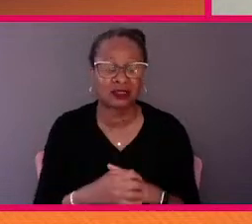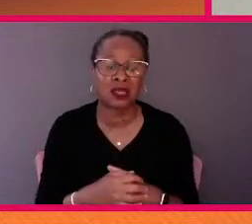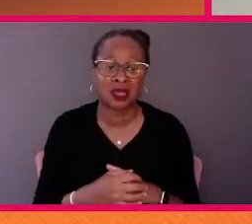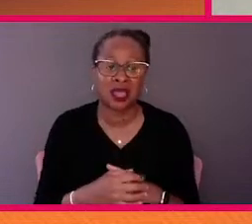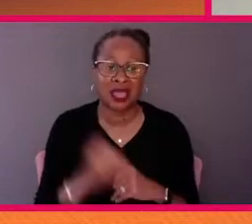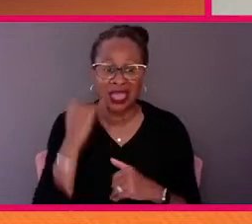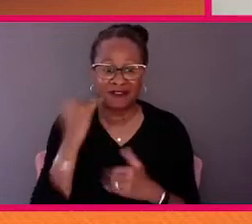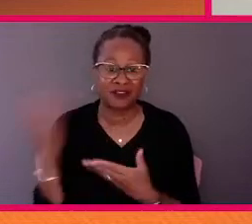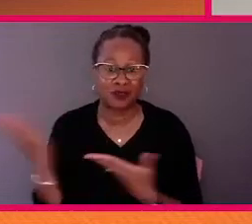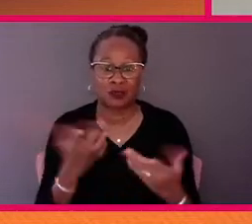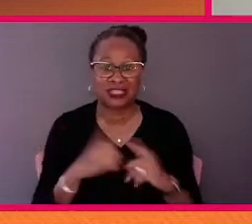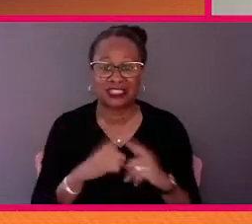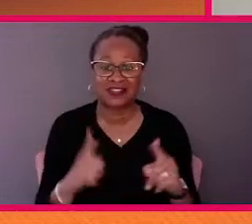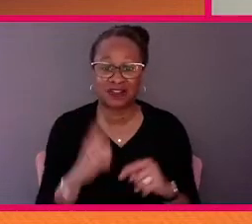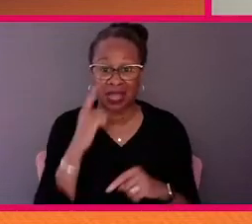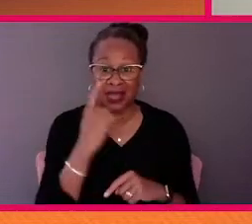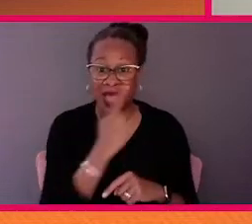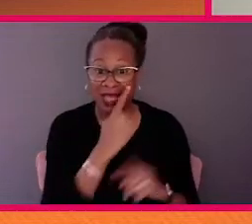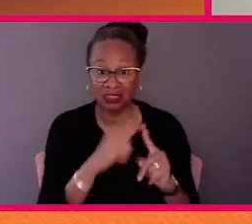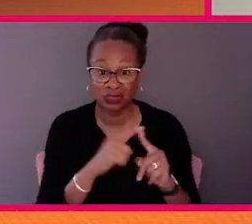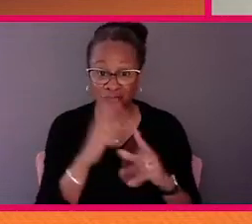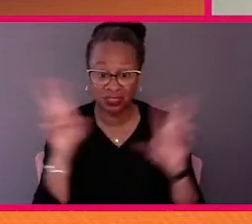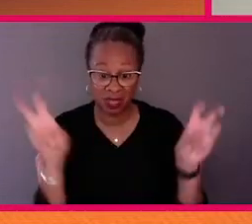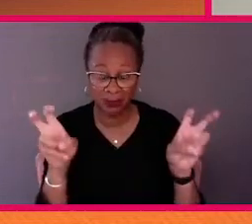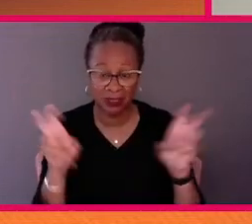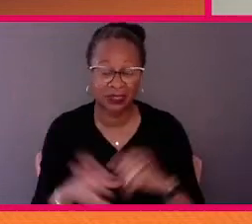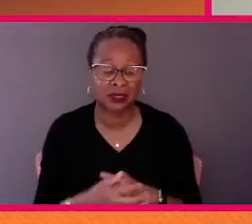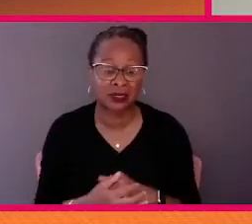kind of eyeballs to that subject,